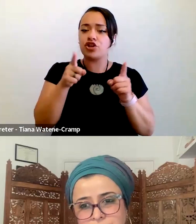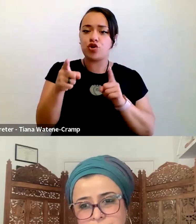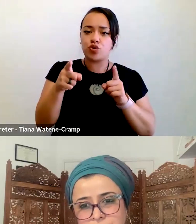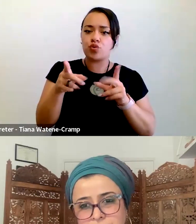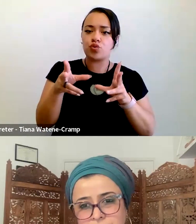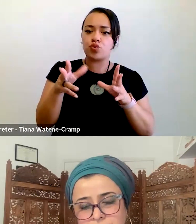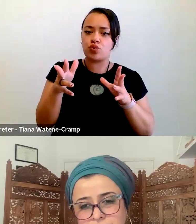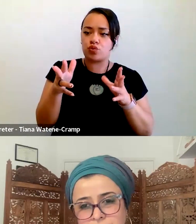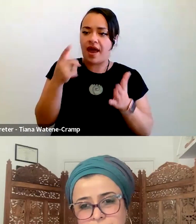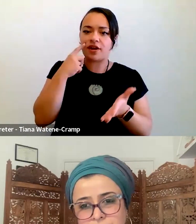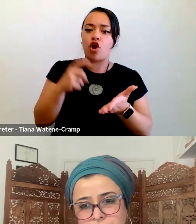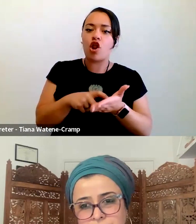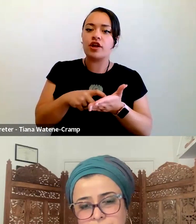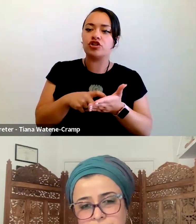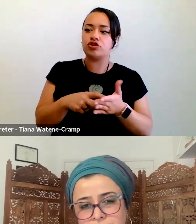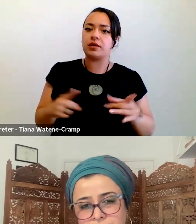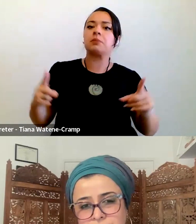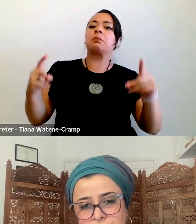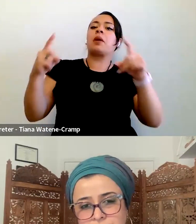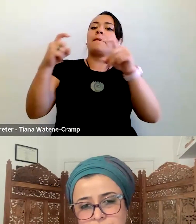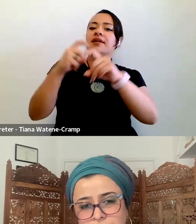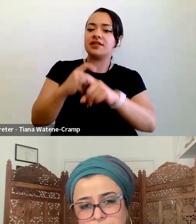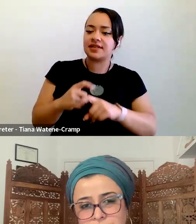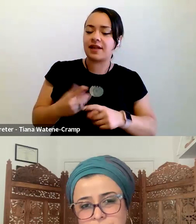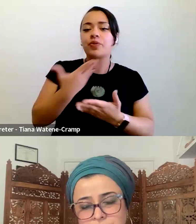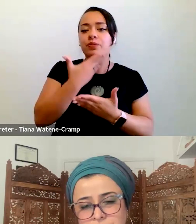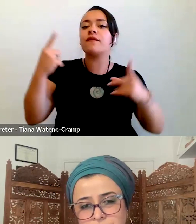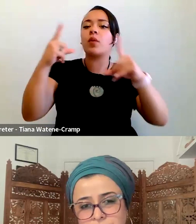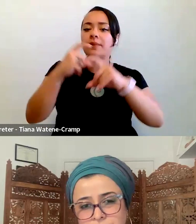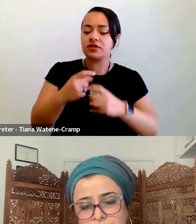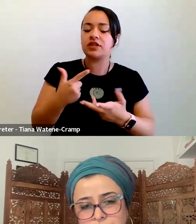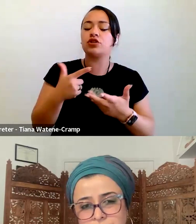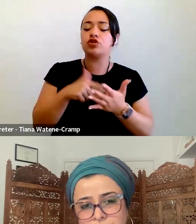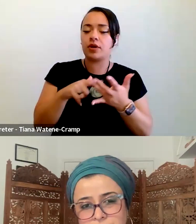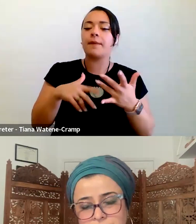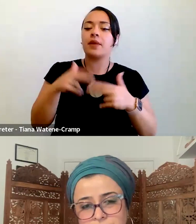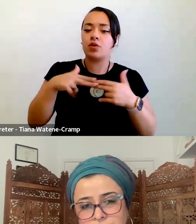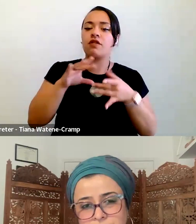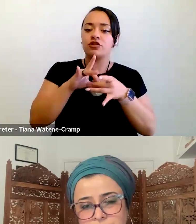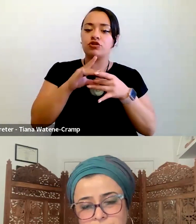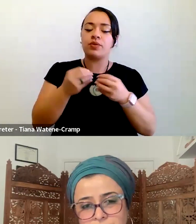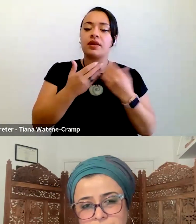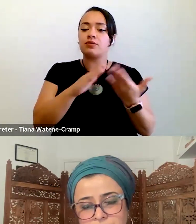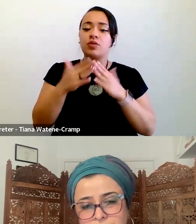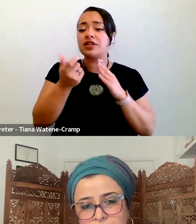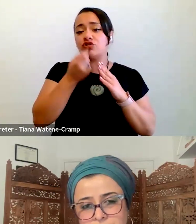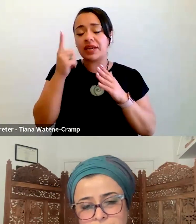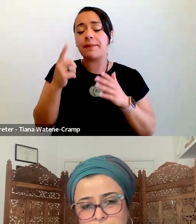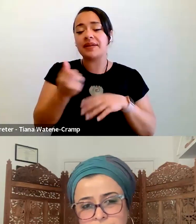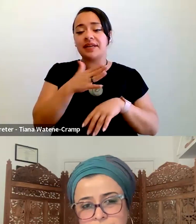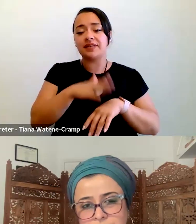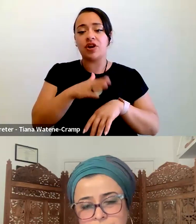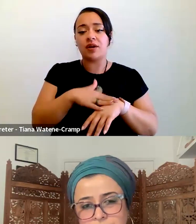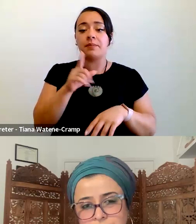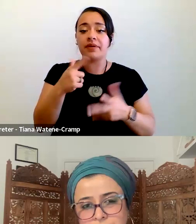and beauty actually of what it really means to build relationships with a community. And it's tricky, it takes time. But if you want to do it,